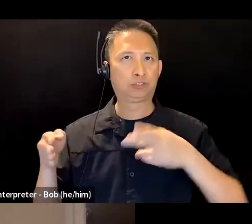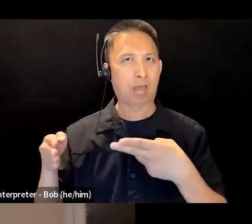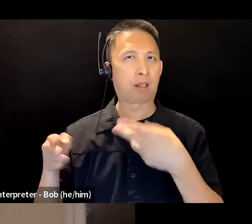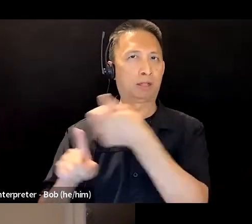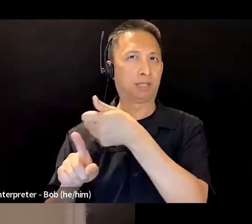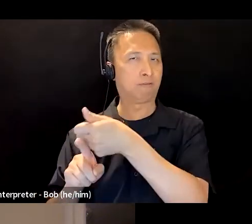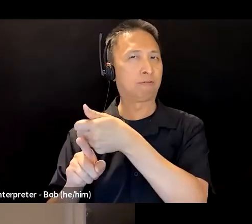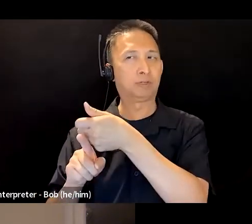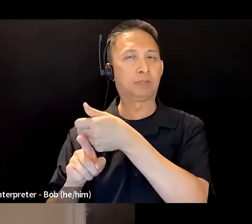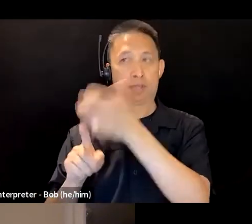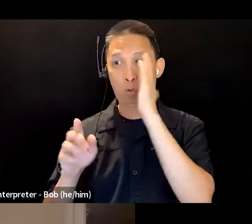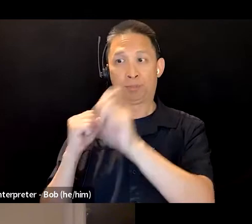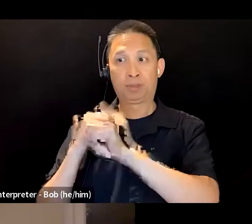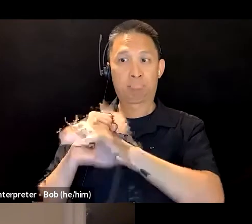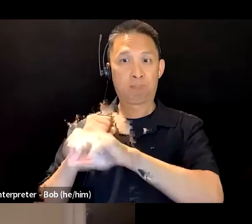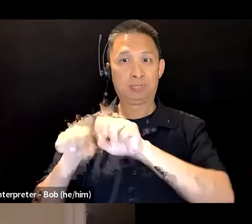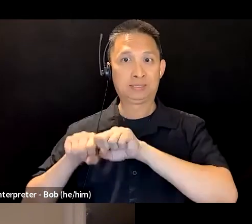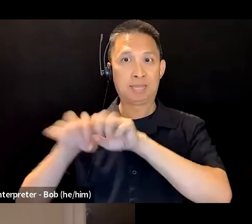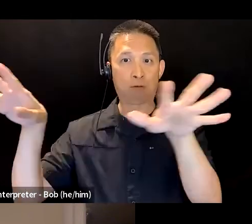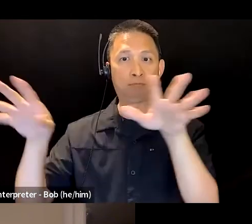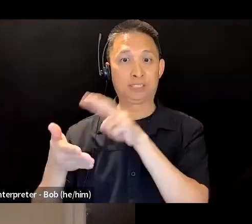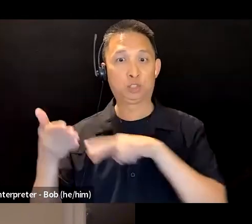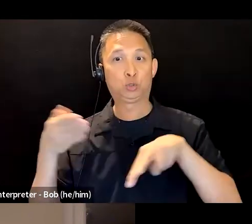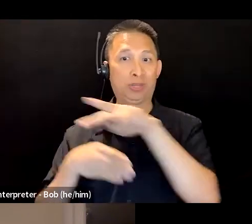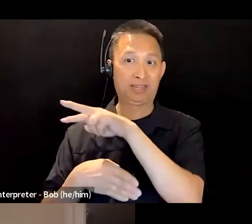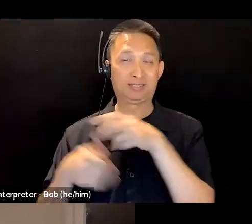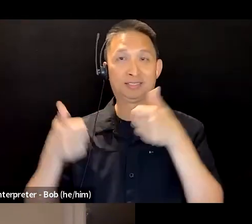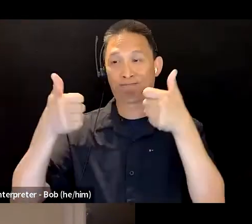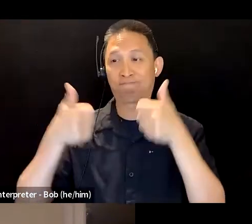be broadcasting in 2 weeks' time.